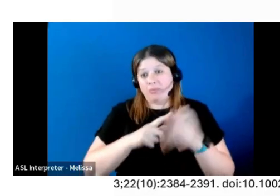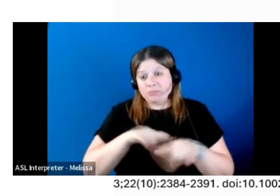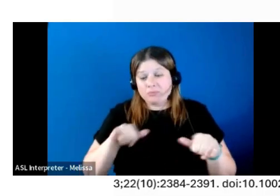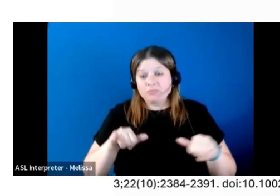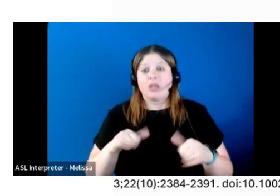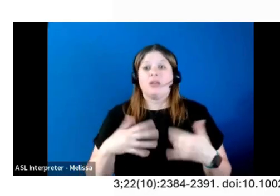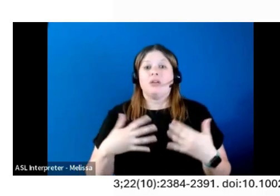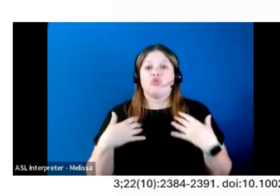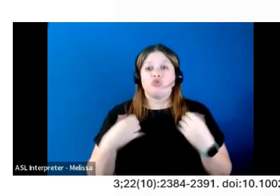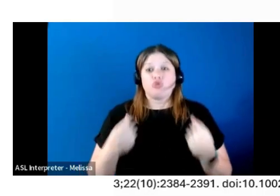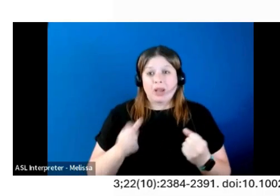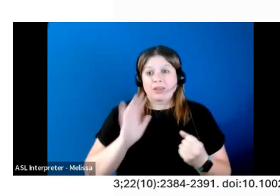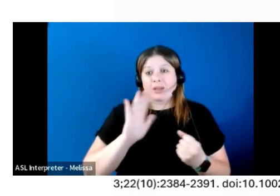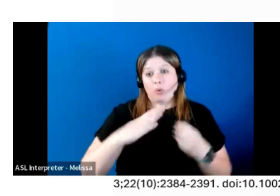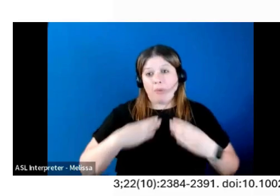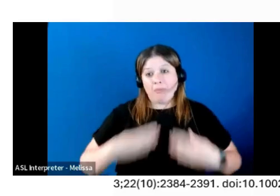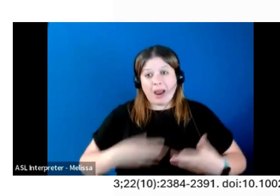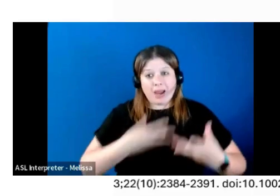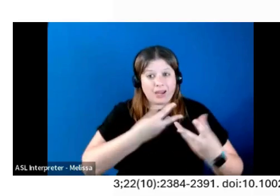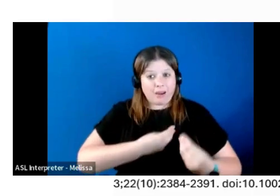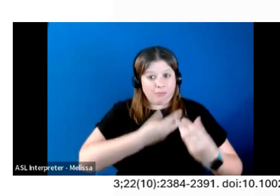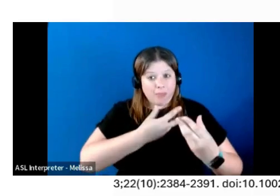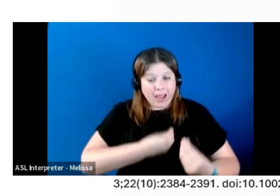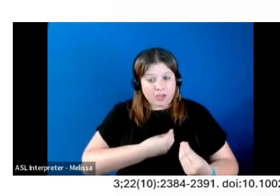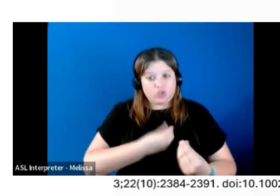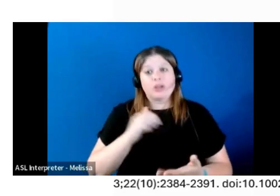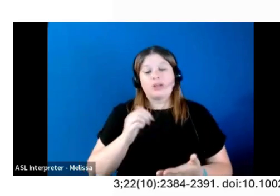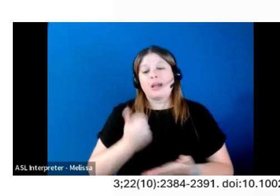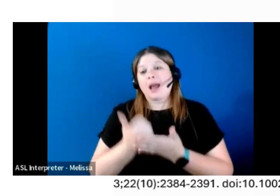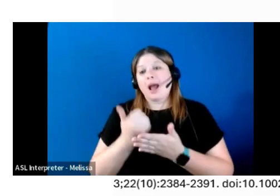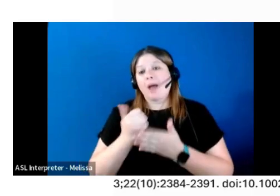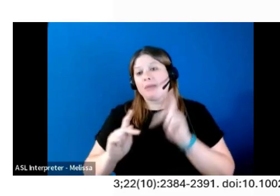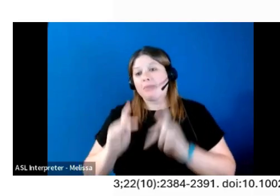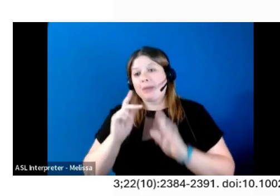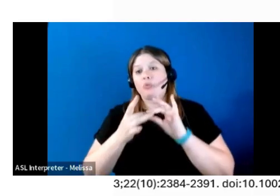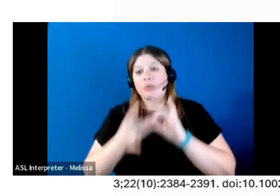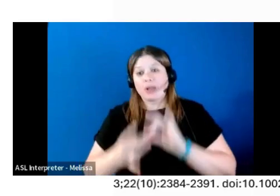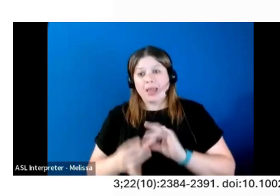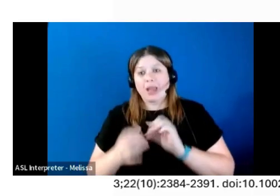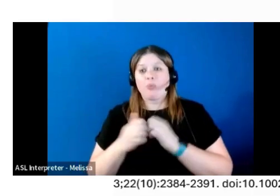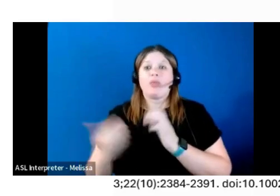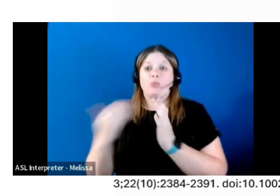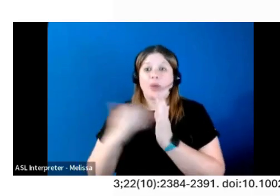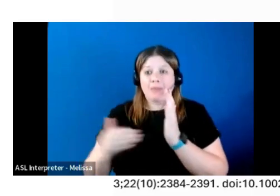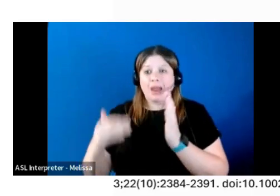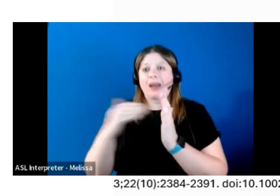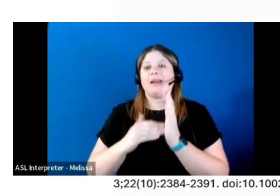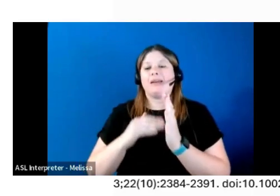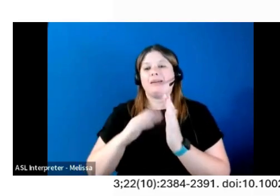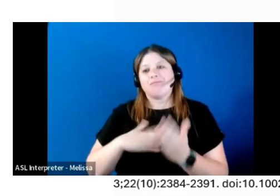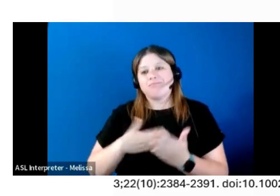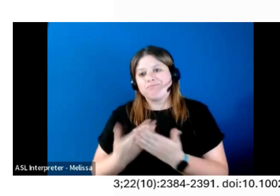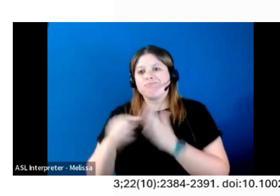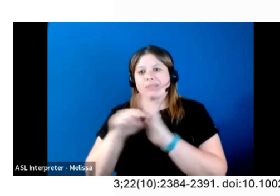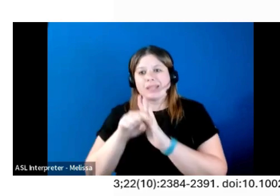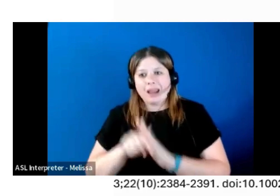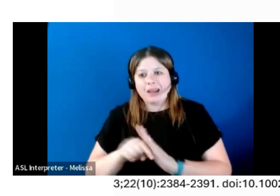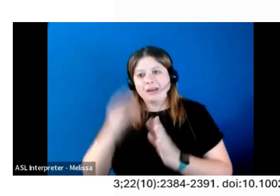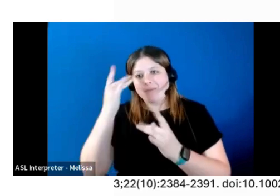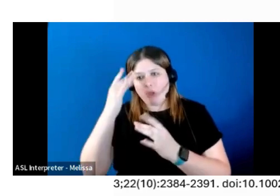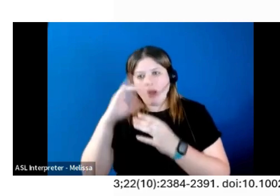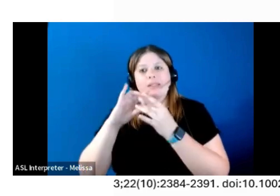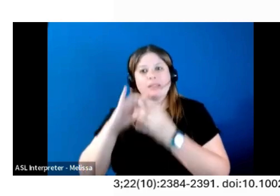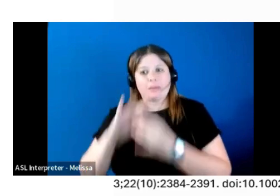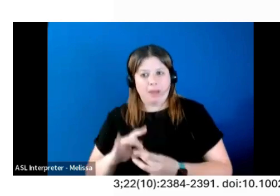helping people relate differently to repetitive, distressing thoughts about the body. And then we also have